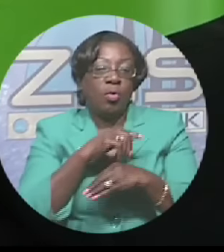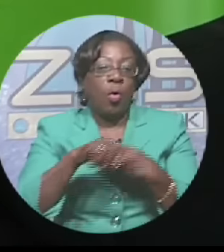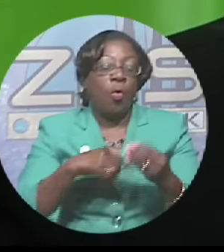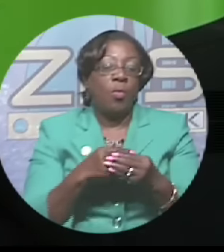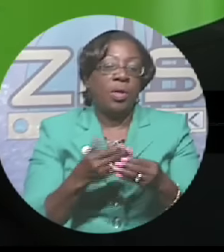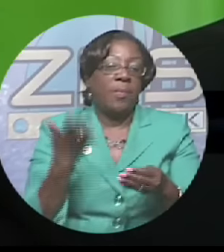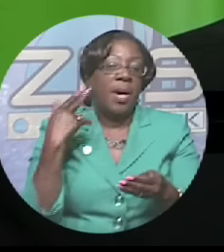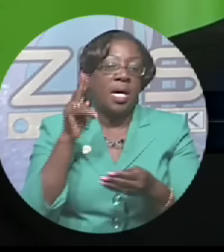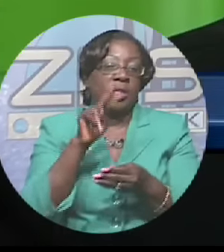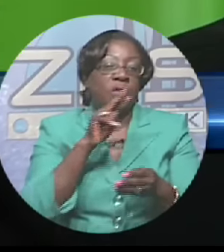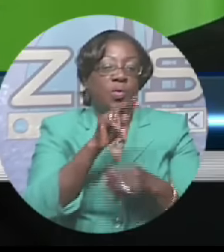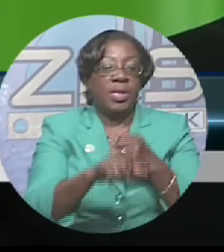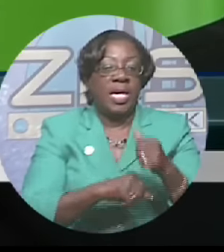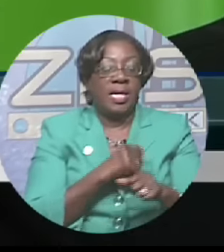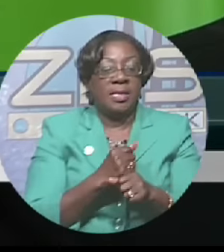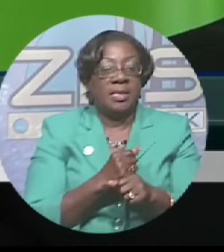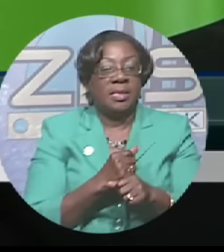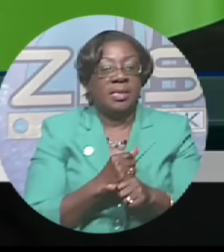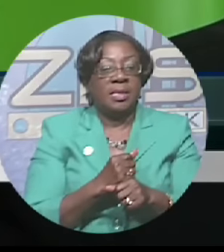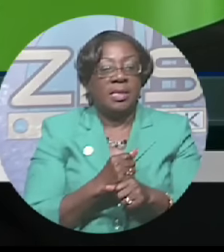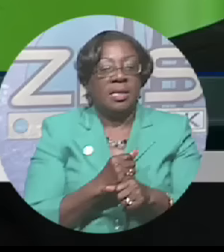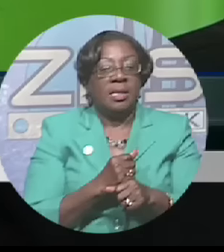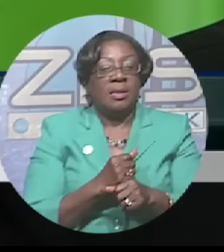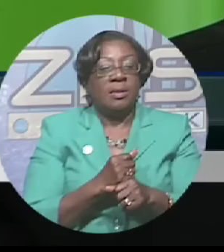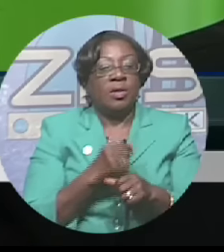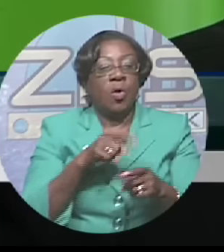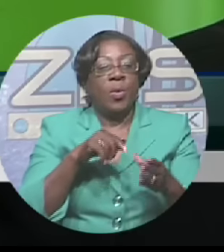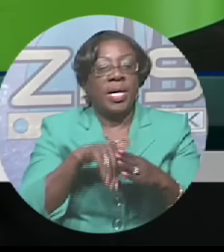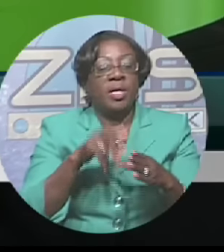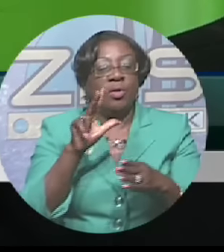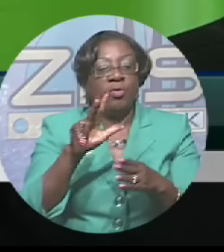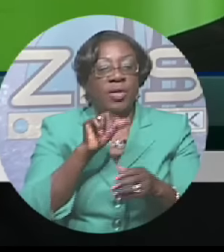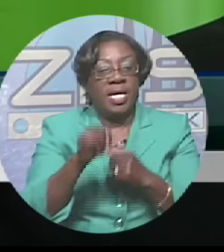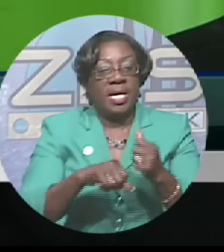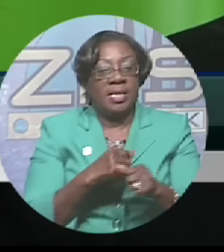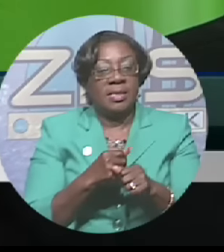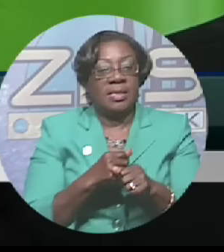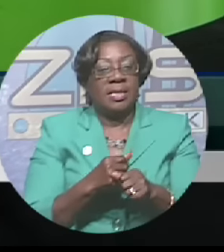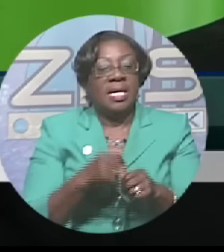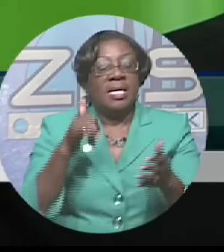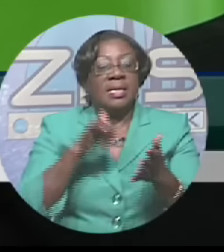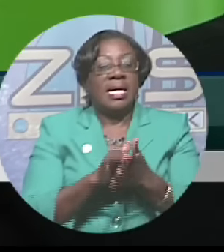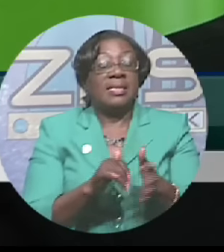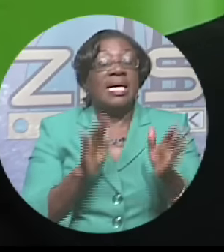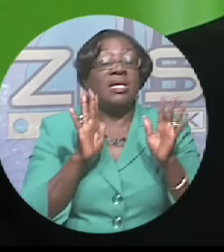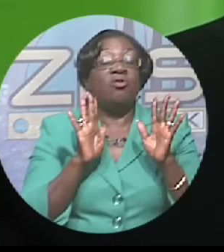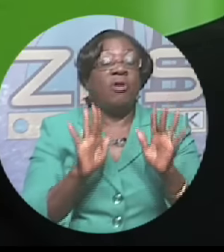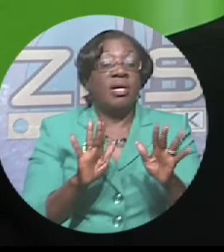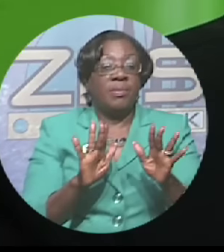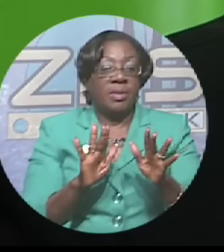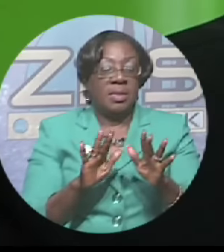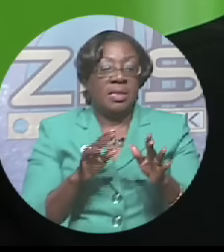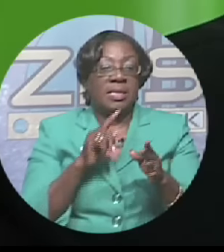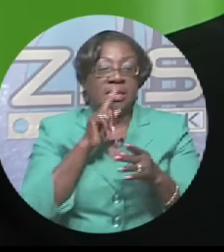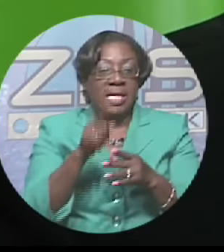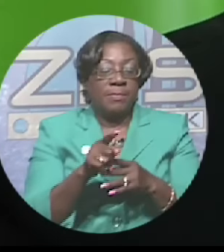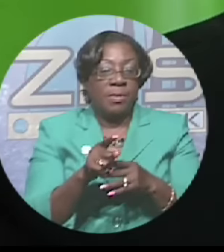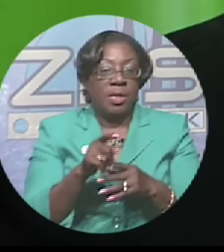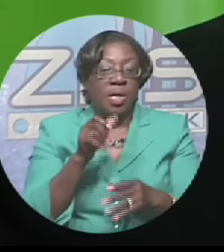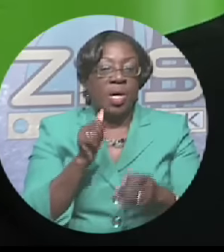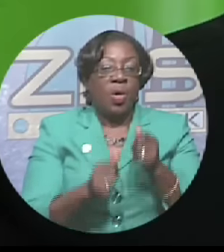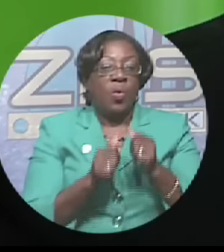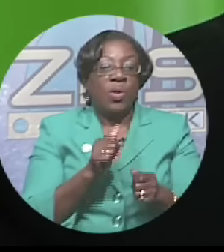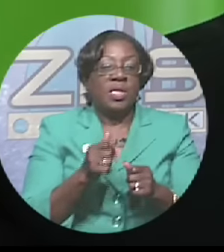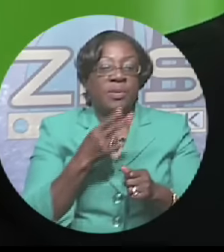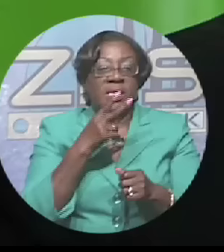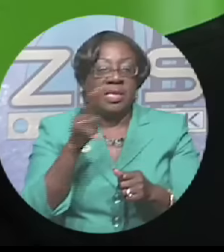last 2 years, going into 3 years. That is an incredible statement which they